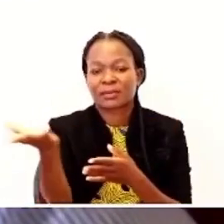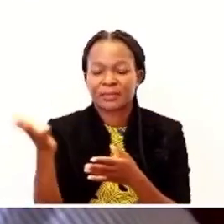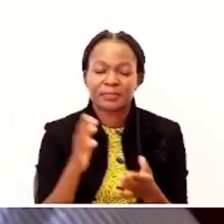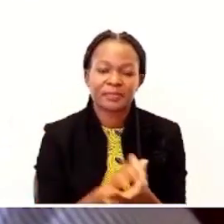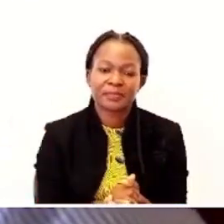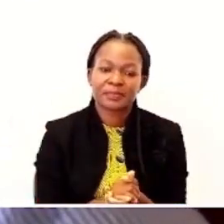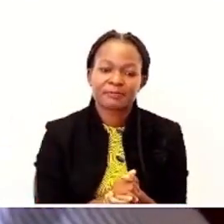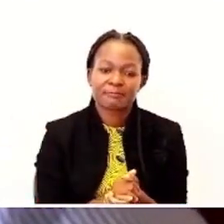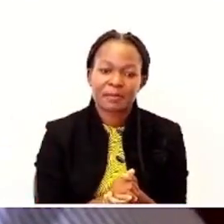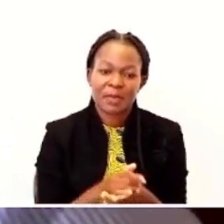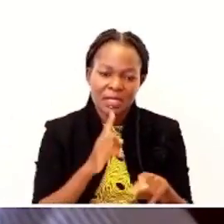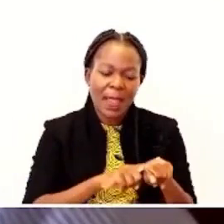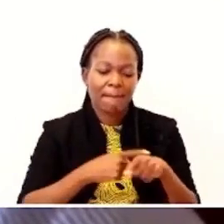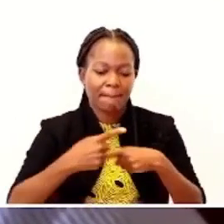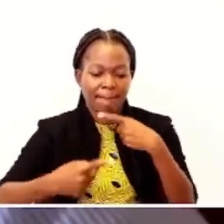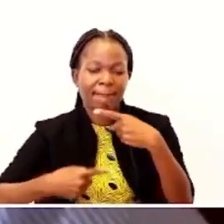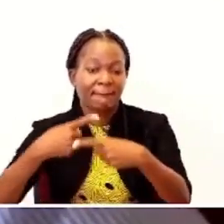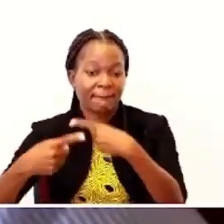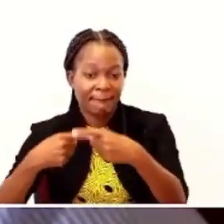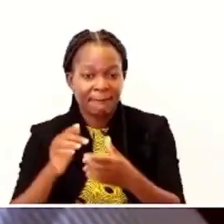passes, with the inaction that